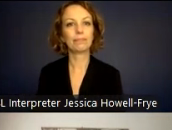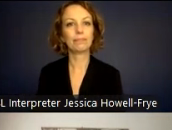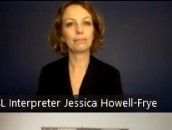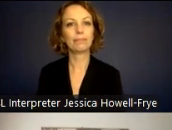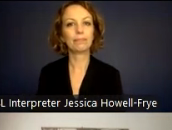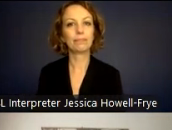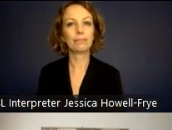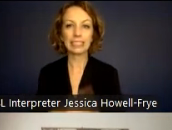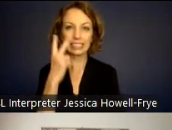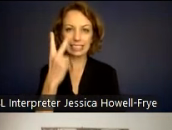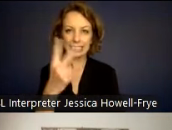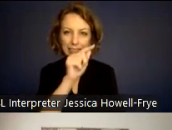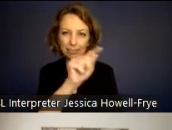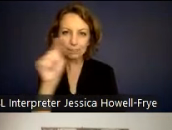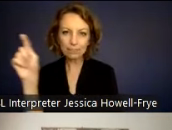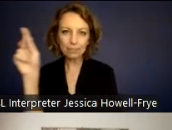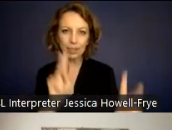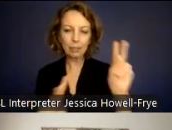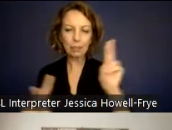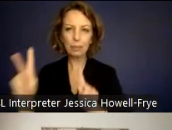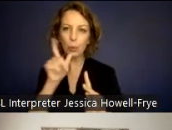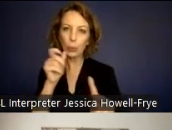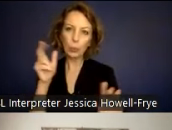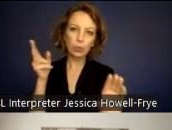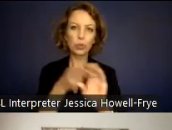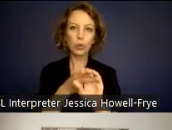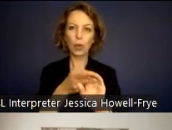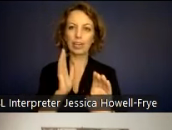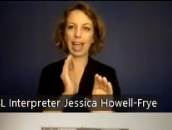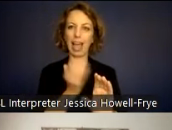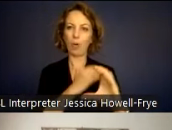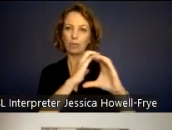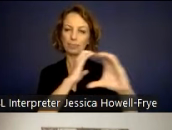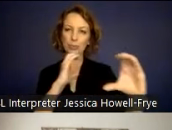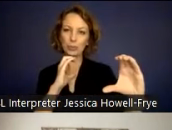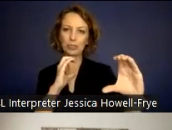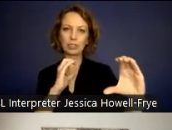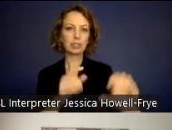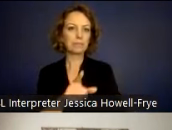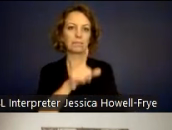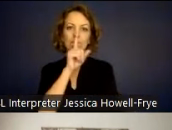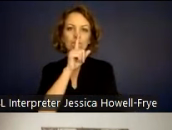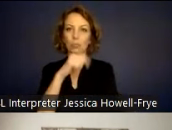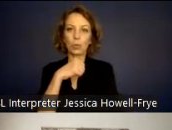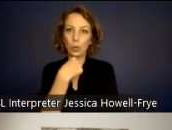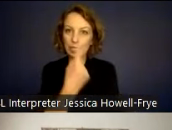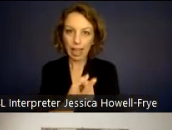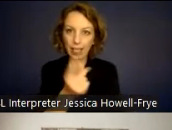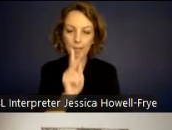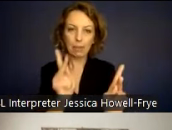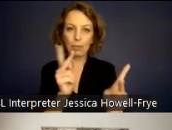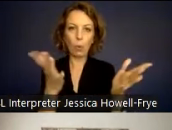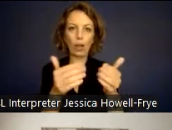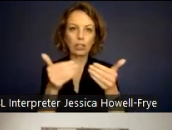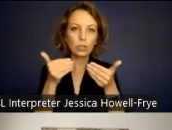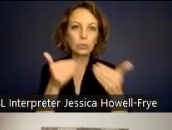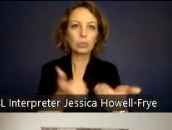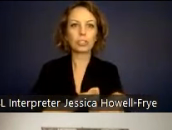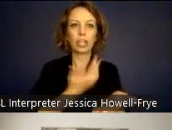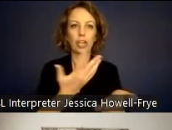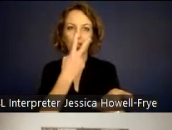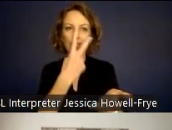You can see some of the people who've come into the StoryCorps booth. And again, we don't tell anyone what story to share. And you can see just from this grouping alone what